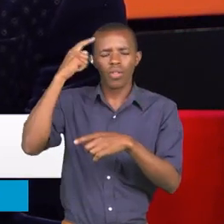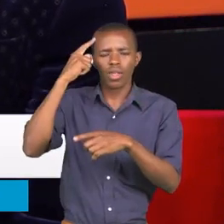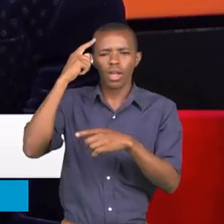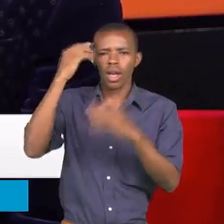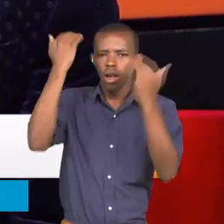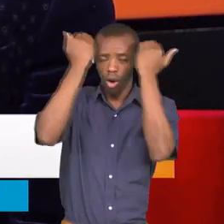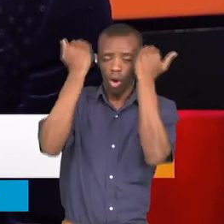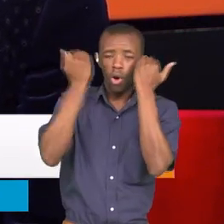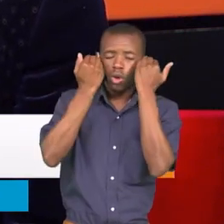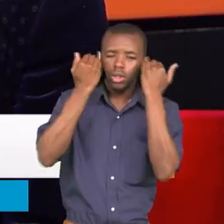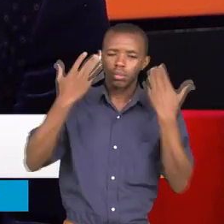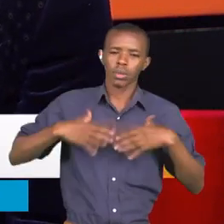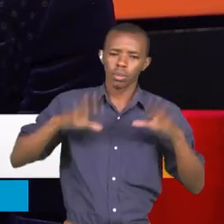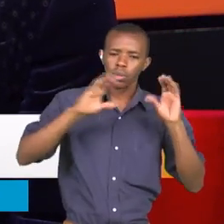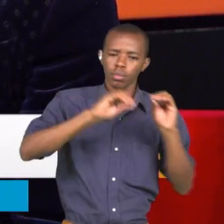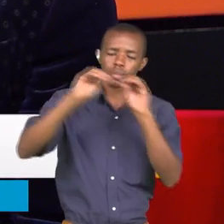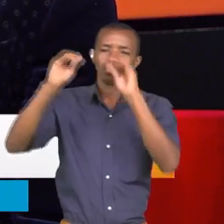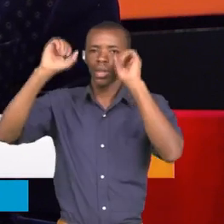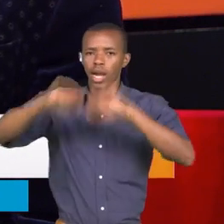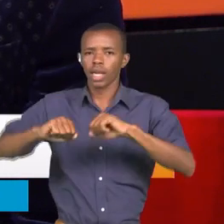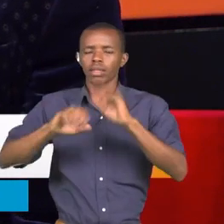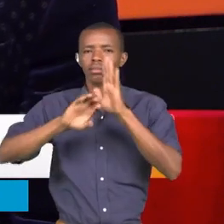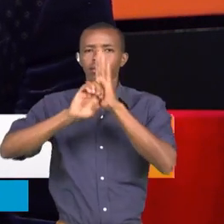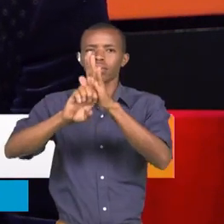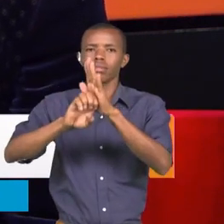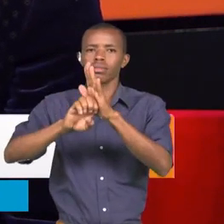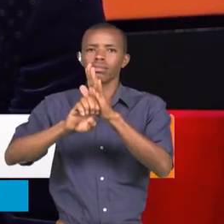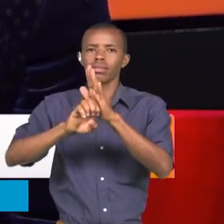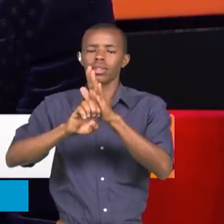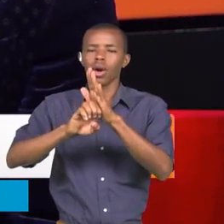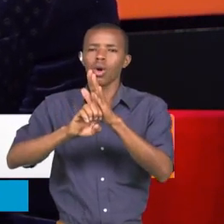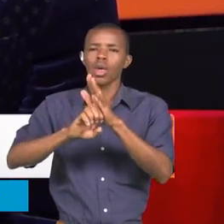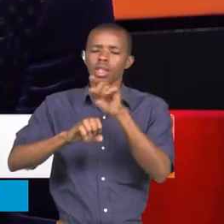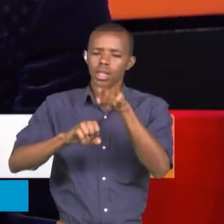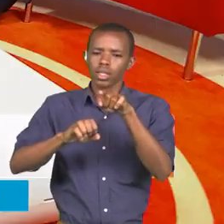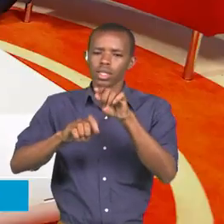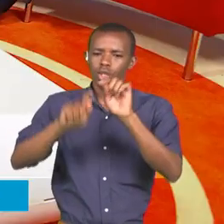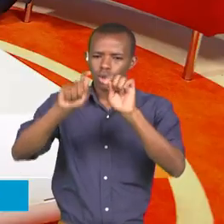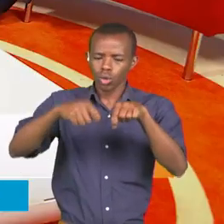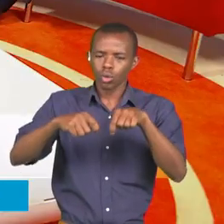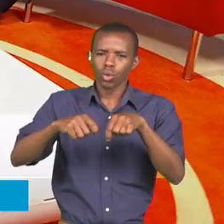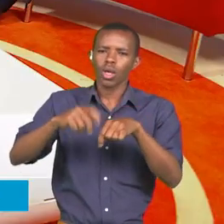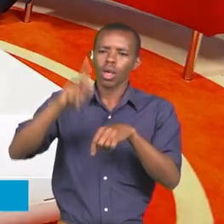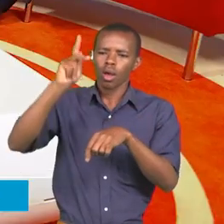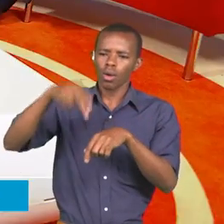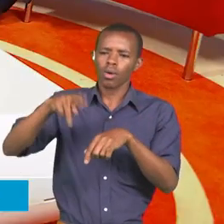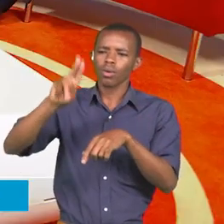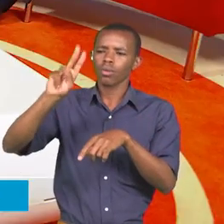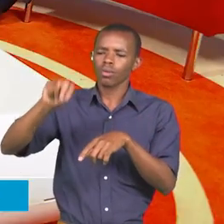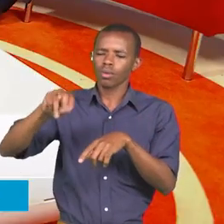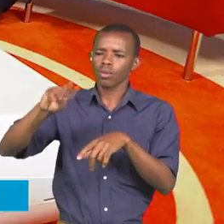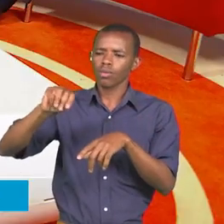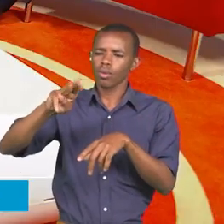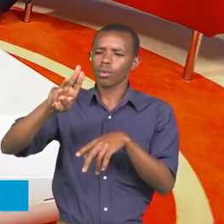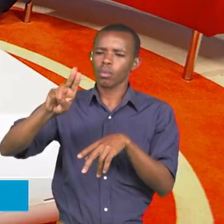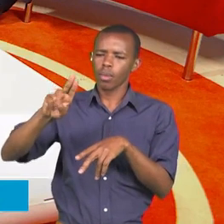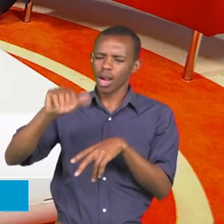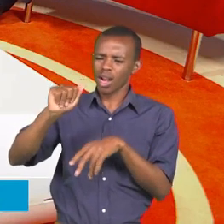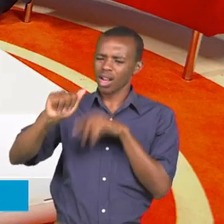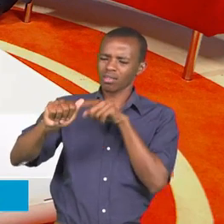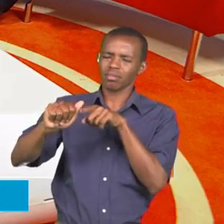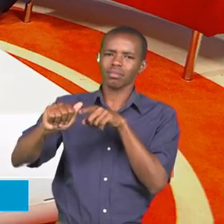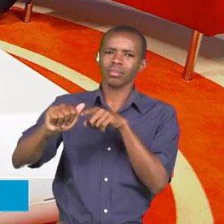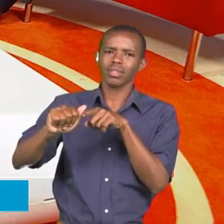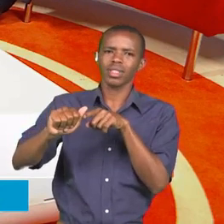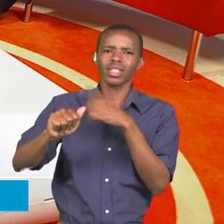and maybe fight this out? Because now when, for example, you have FUBU and they come up with FUBA, that's my FUBA. I don't care about FUBU.